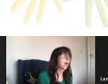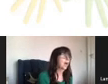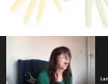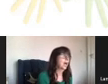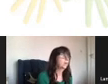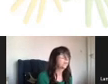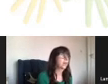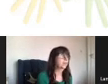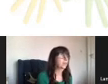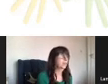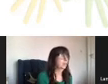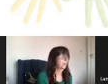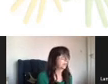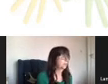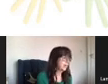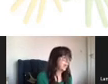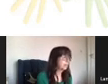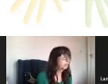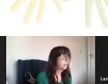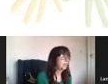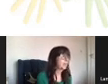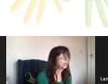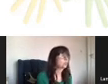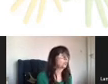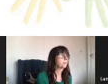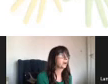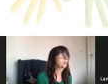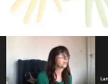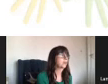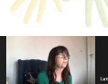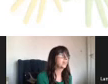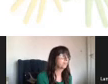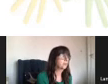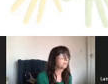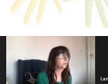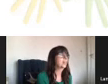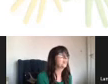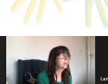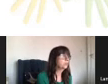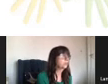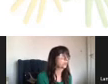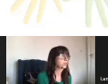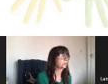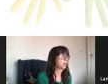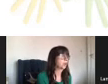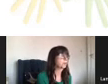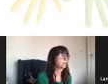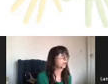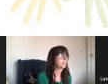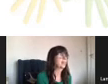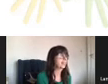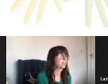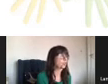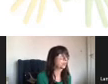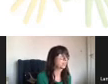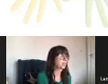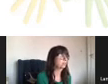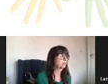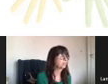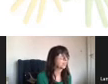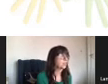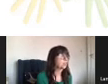concepts at the beginning, really, to talk about deaf people, and then moved on to equality and